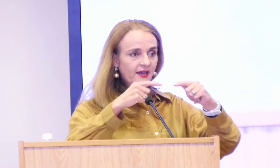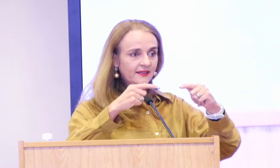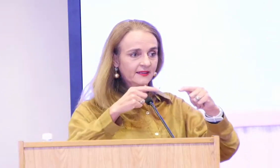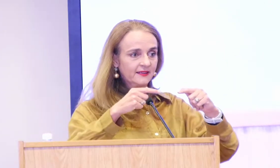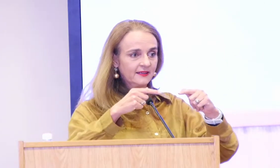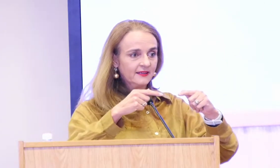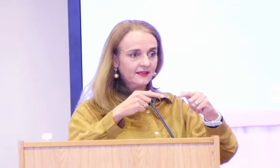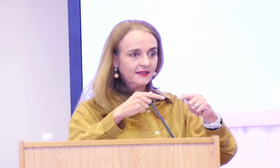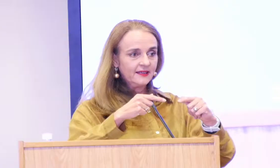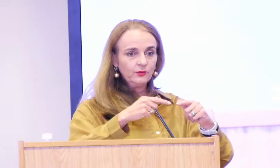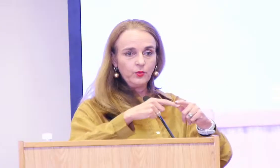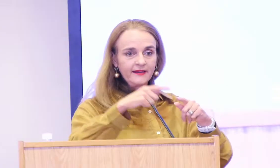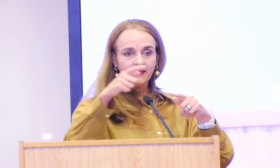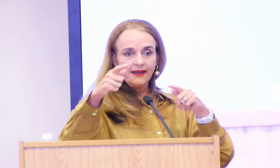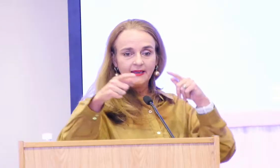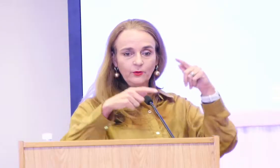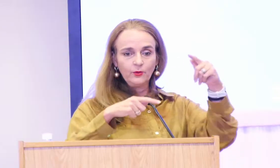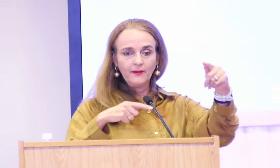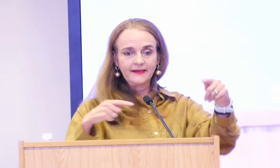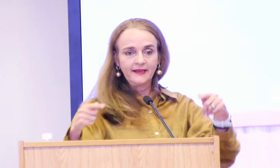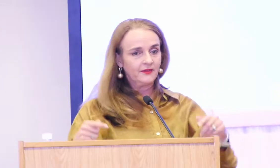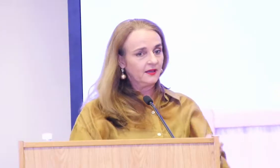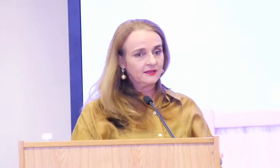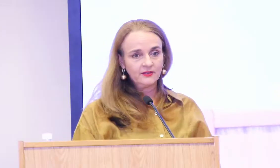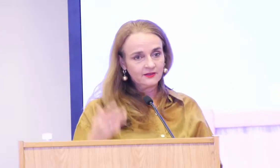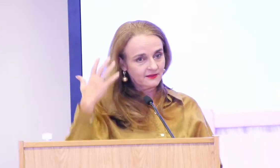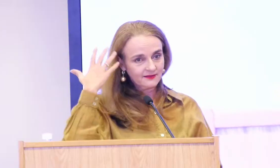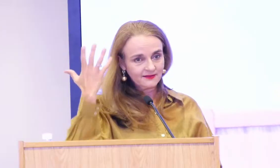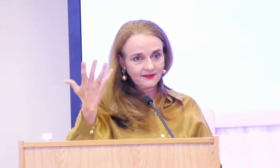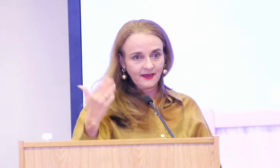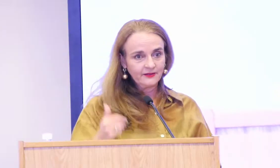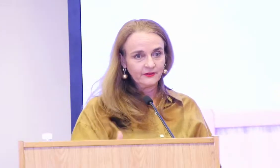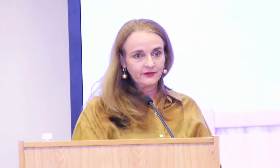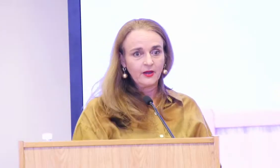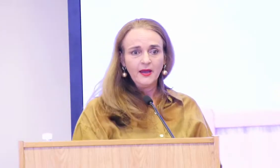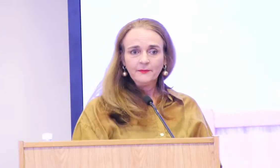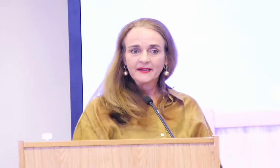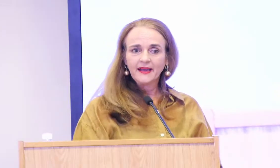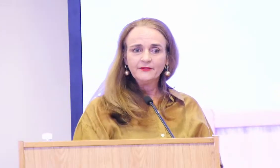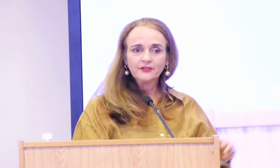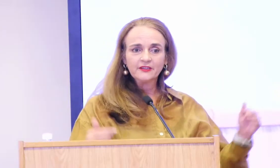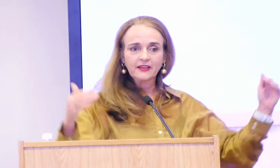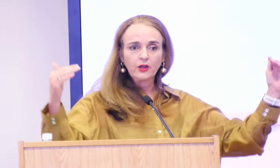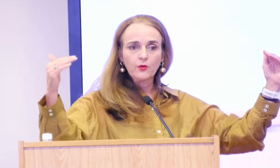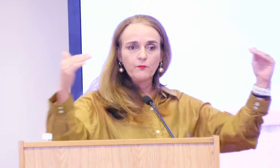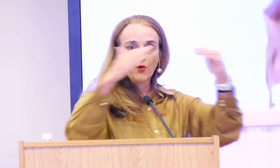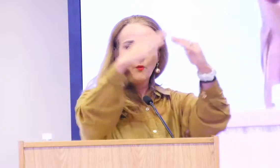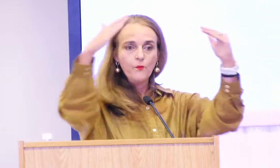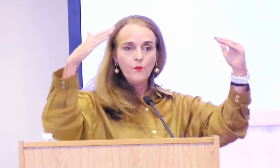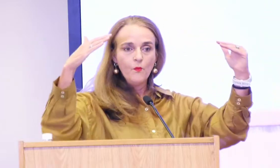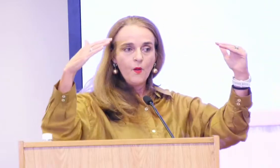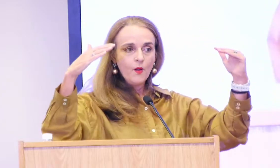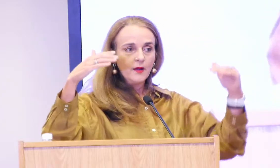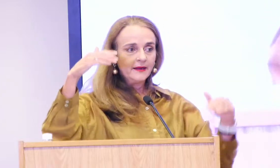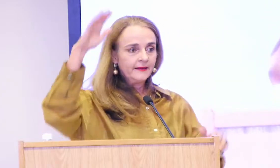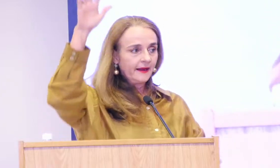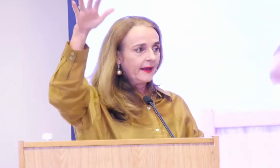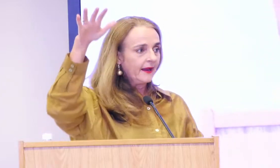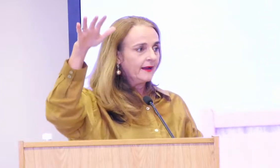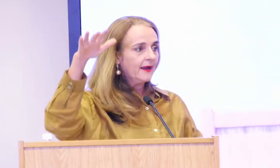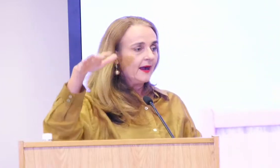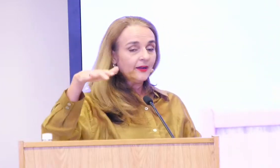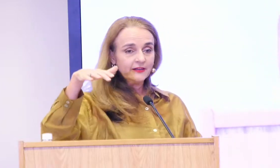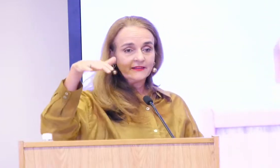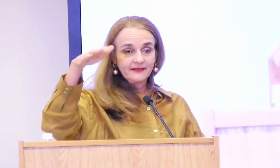each other, in what lane or whatever, you know, I don't know. But I haven't heard they go boom in the